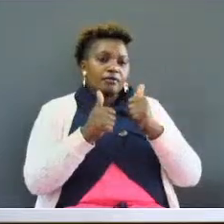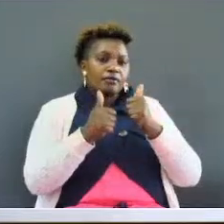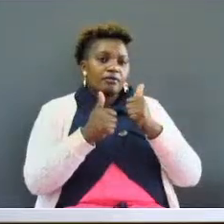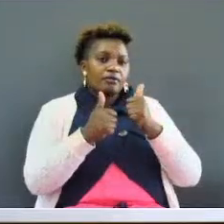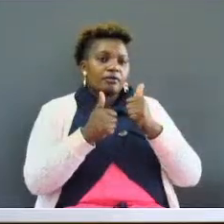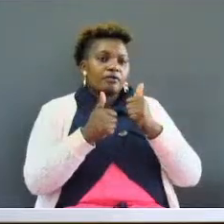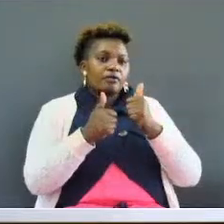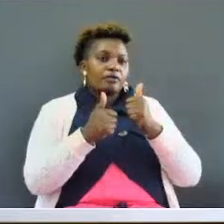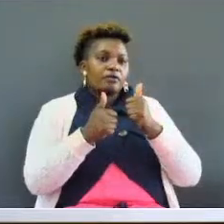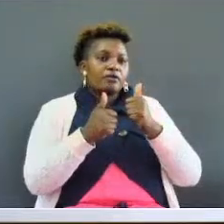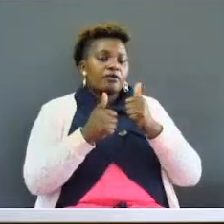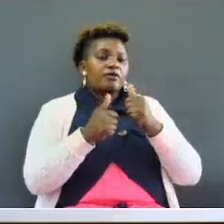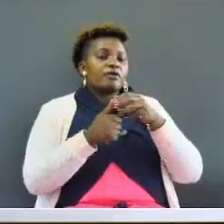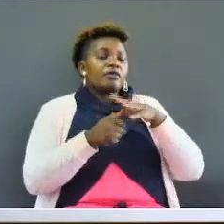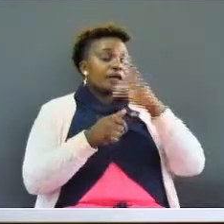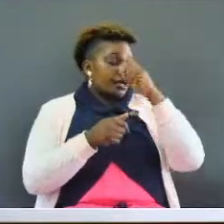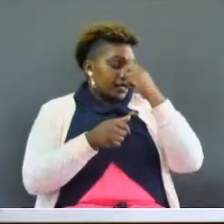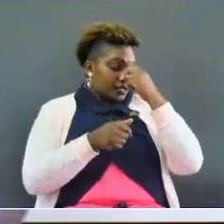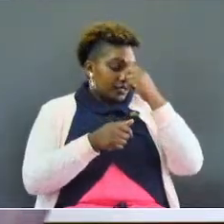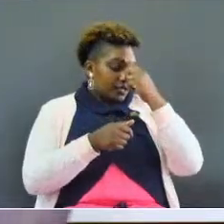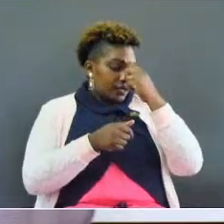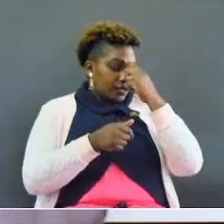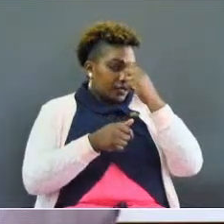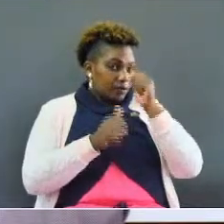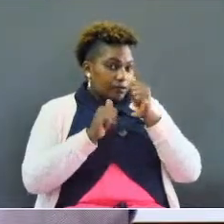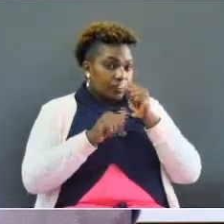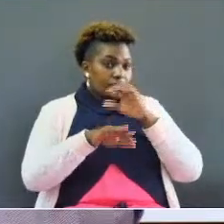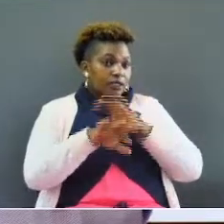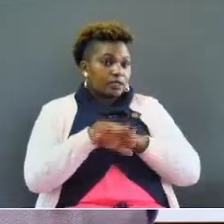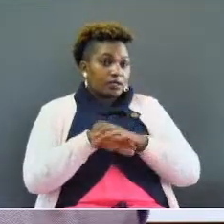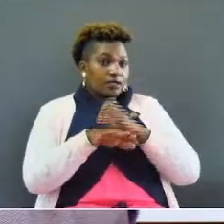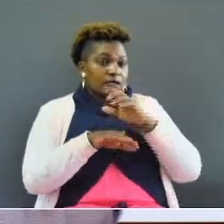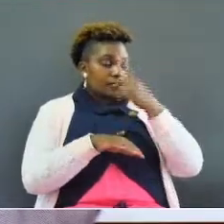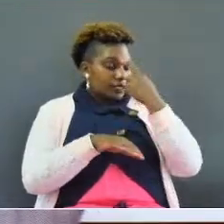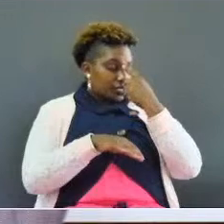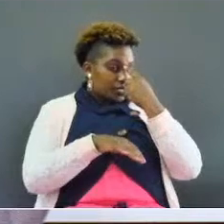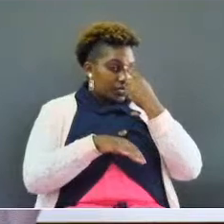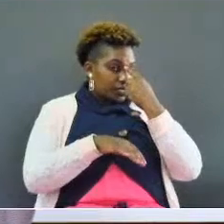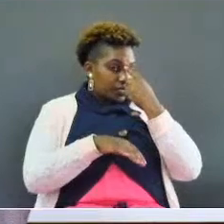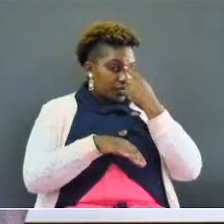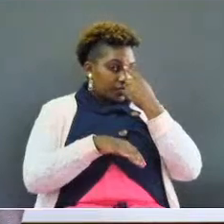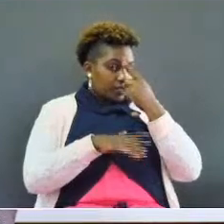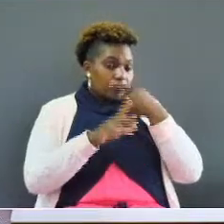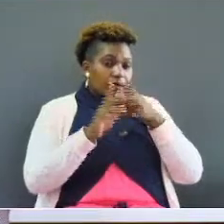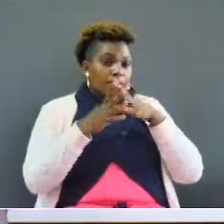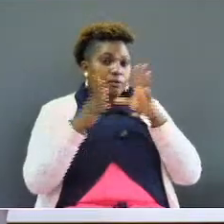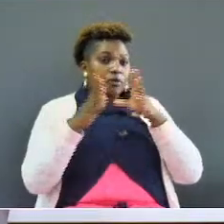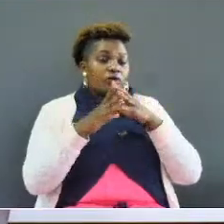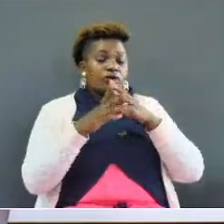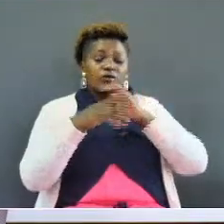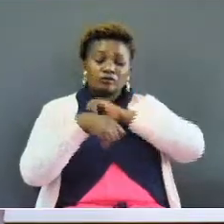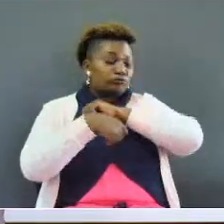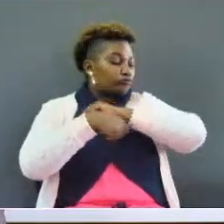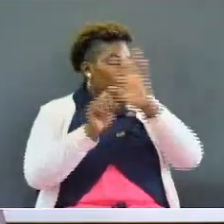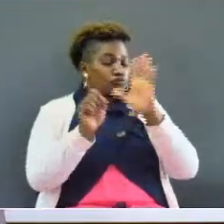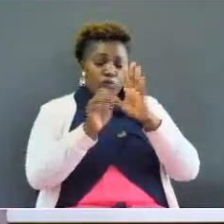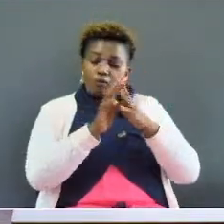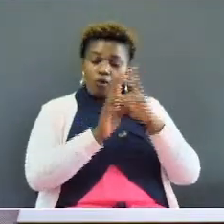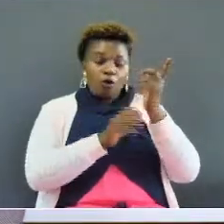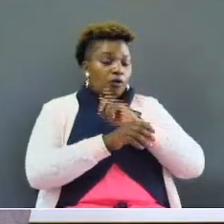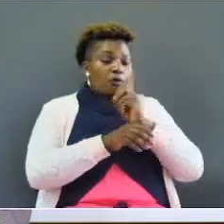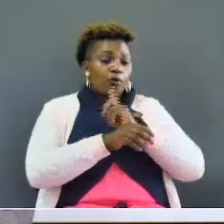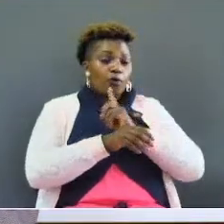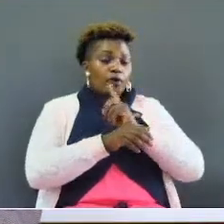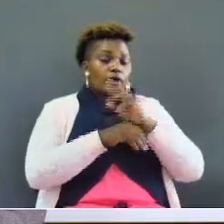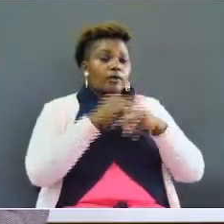And then we have the Delta that was first identified in India and is the most prevalent now all over